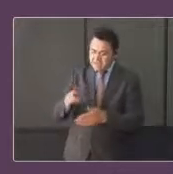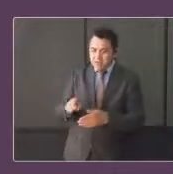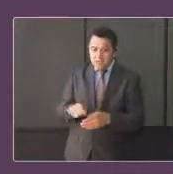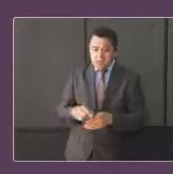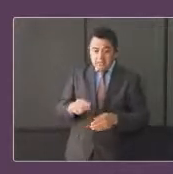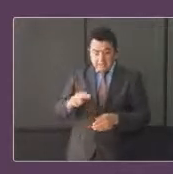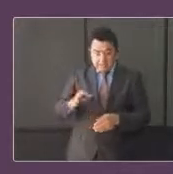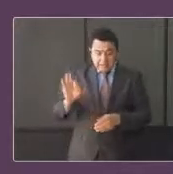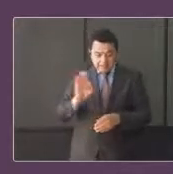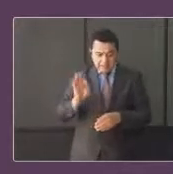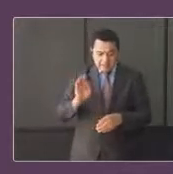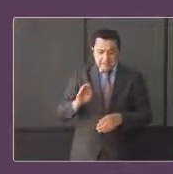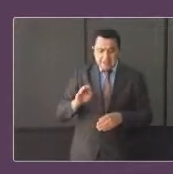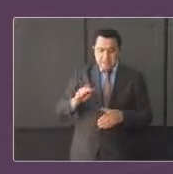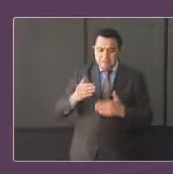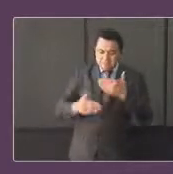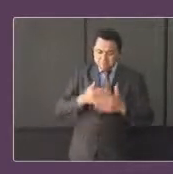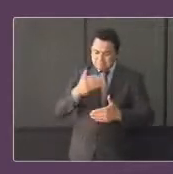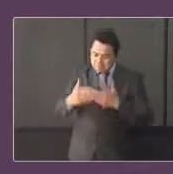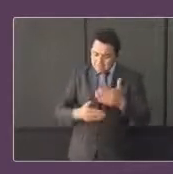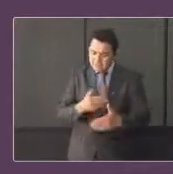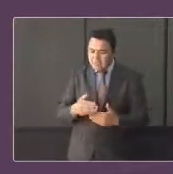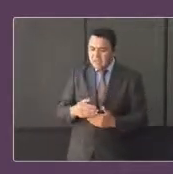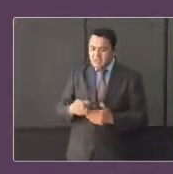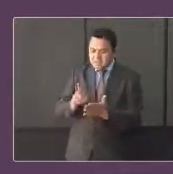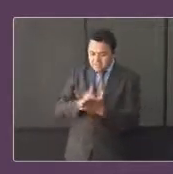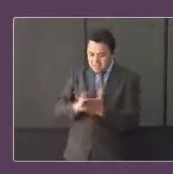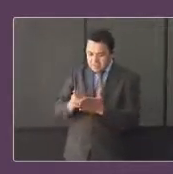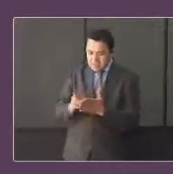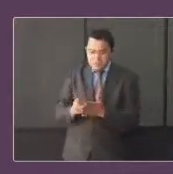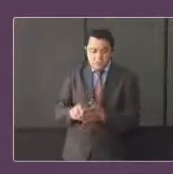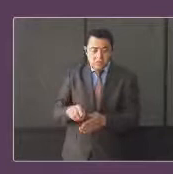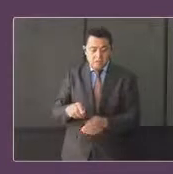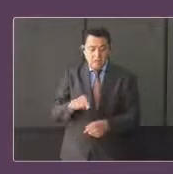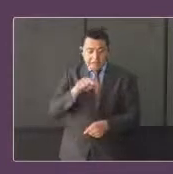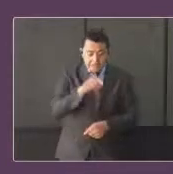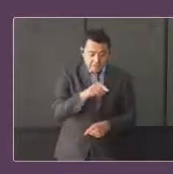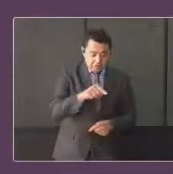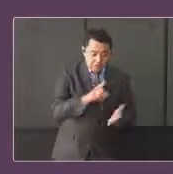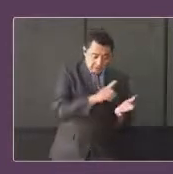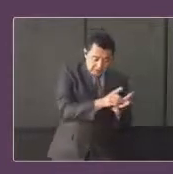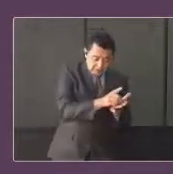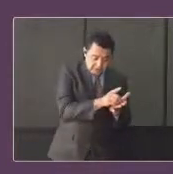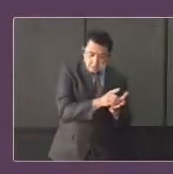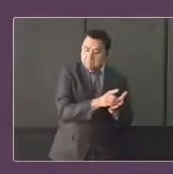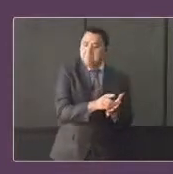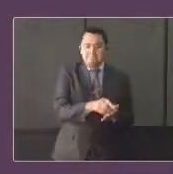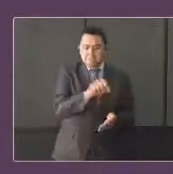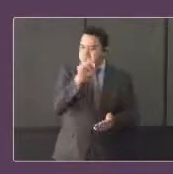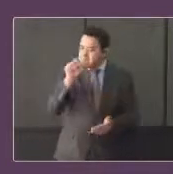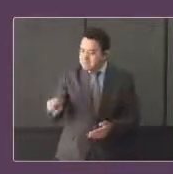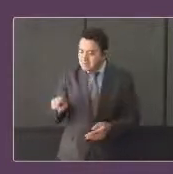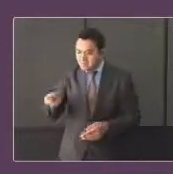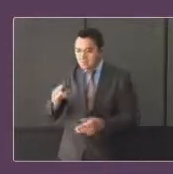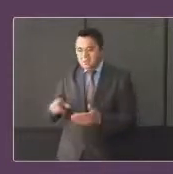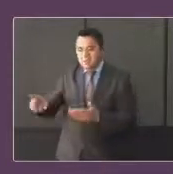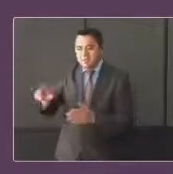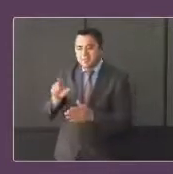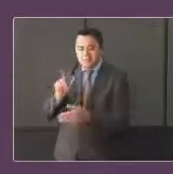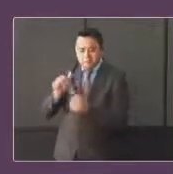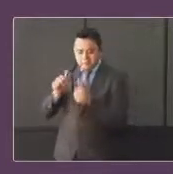have representatives, have the same rights. That is to say, they can also